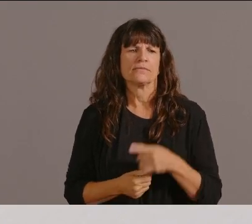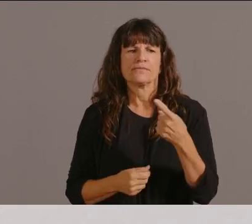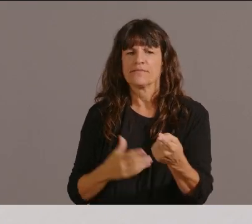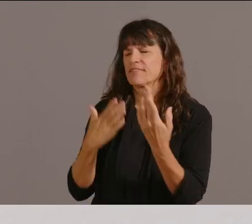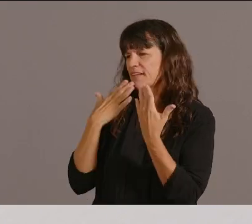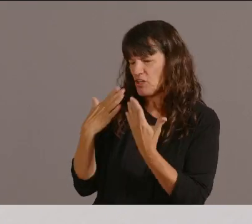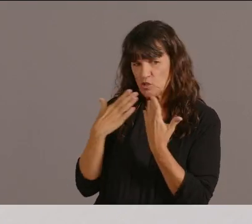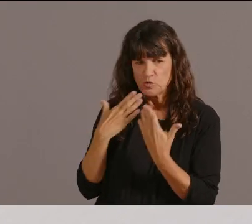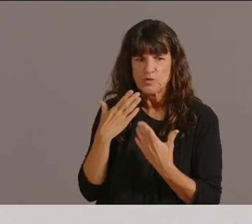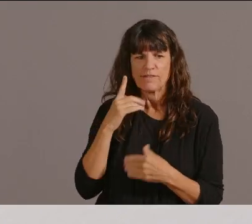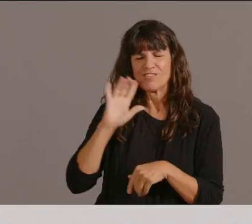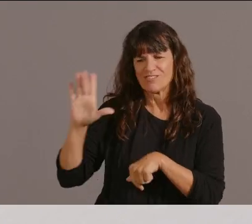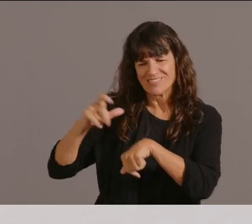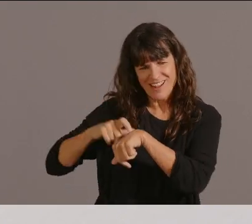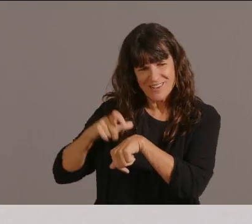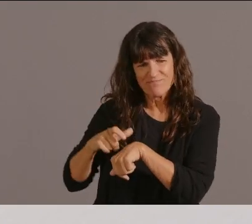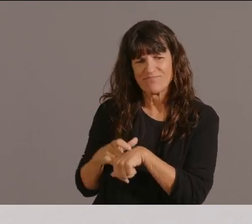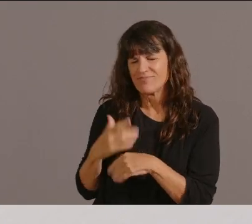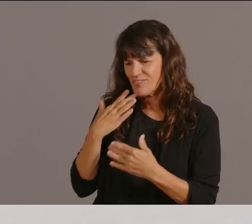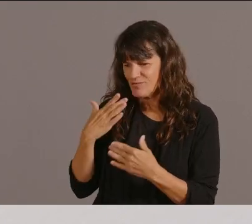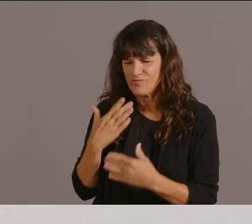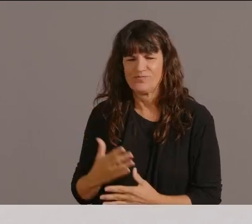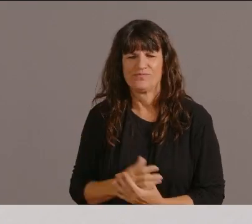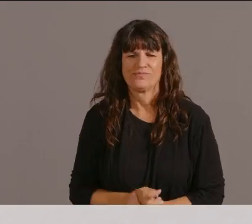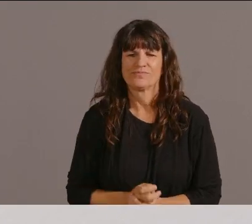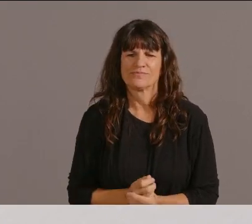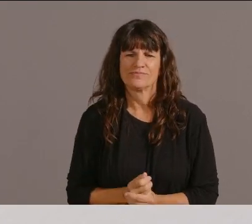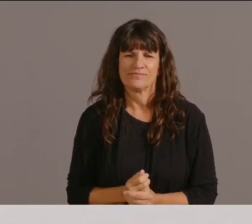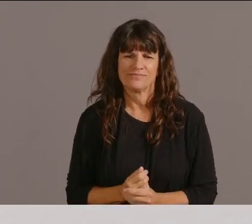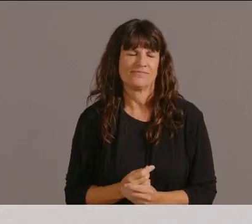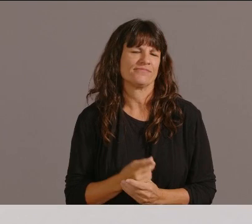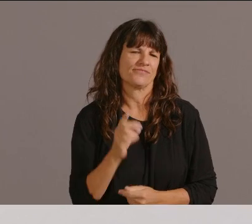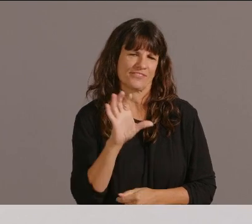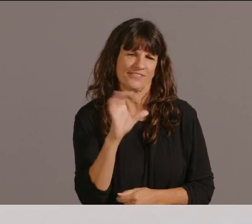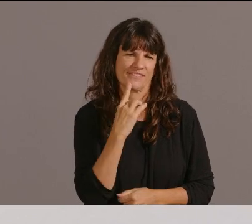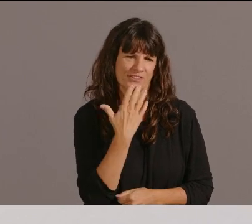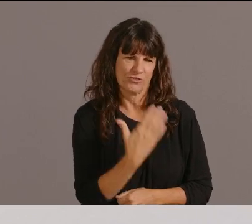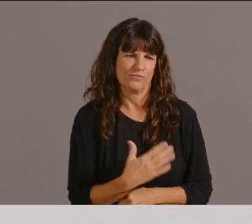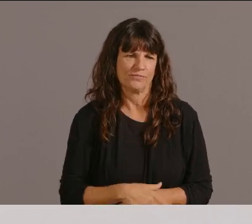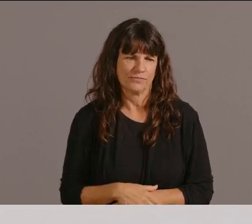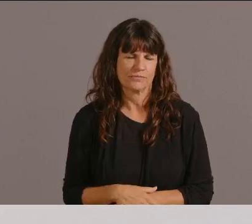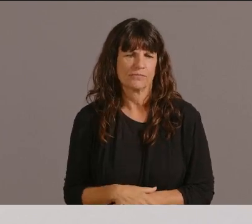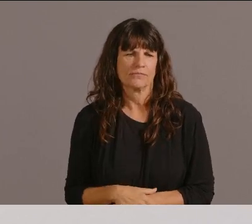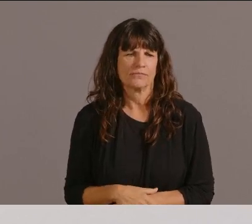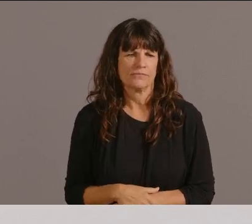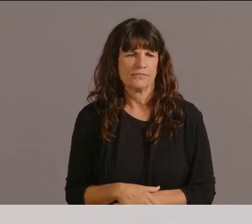your time. I really do appreciate it. Thanks, Bud. Howie Fisher. Hi, Howie.